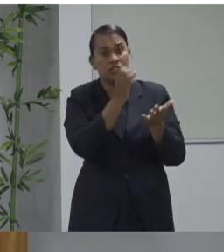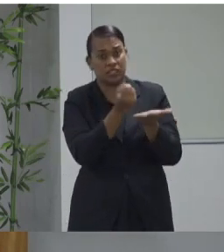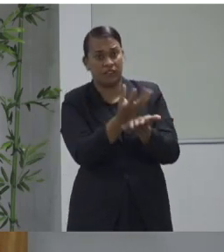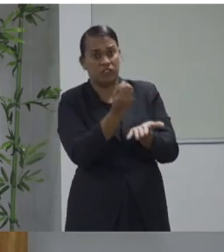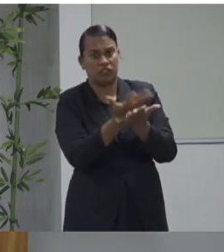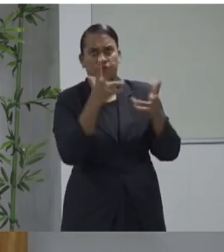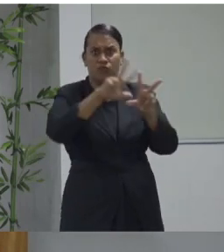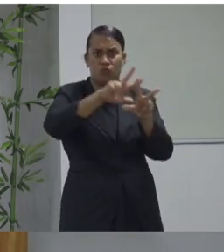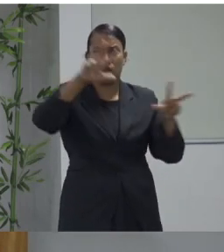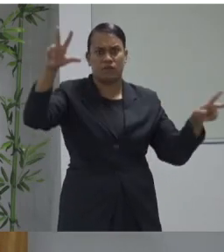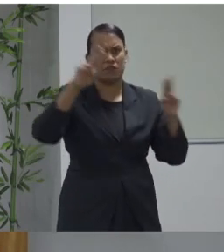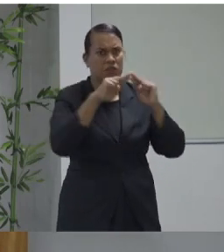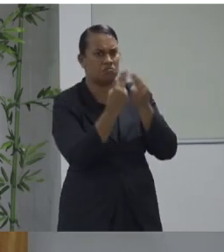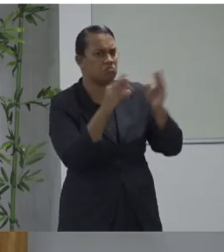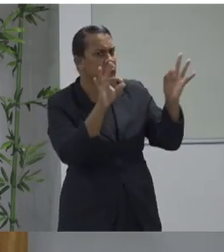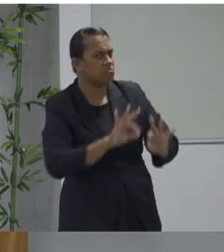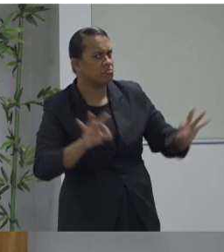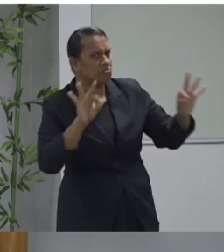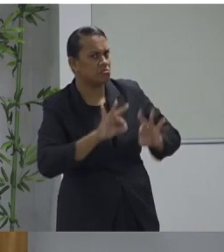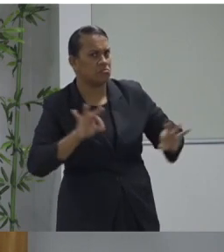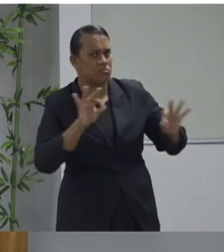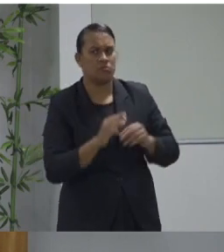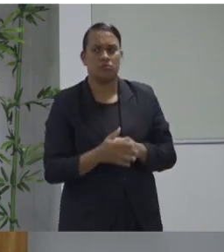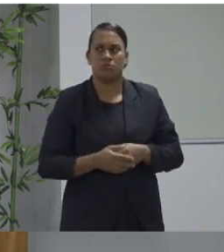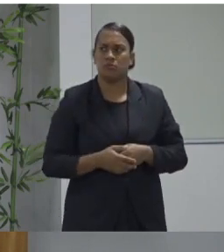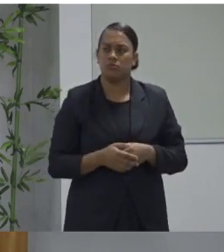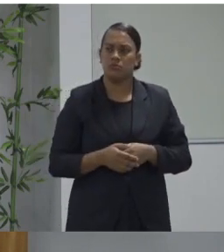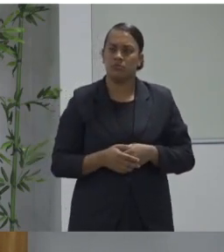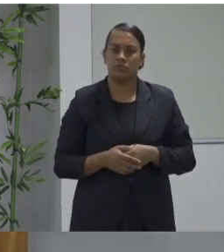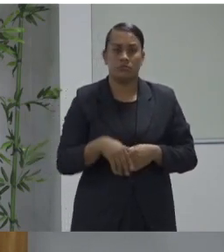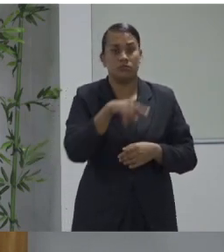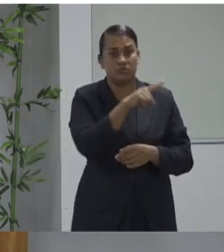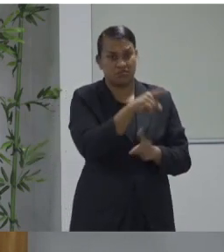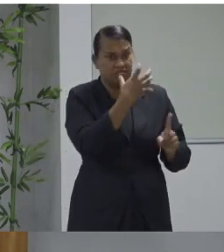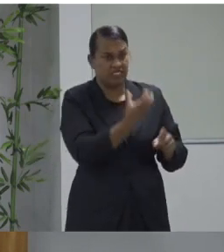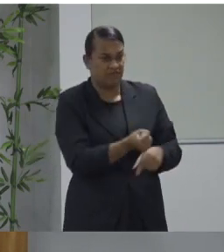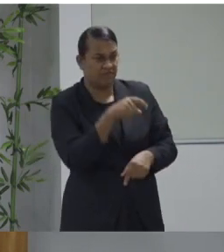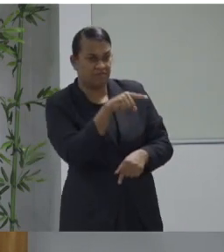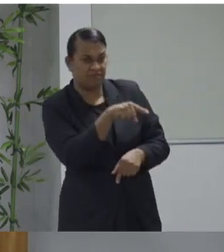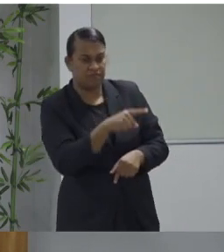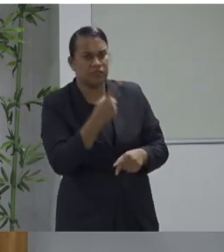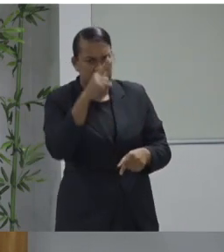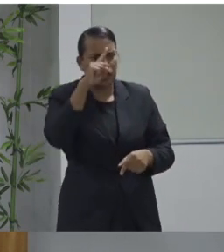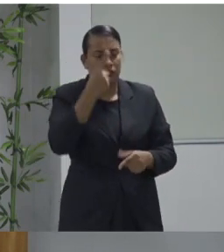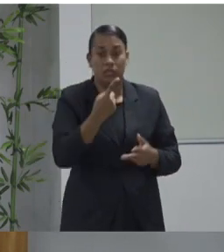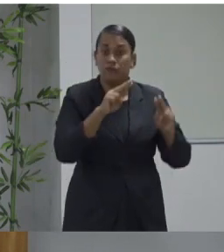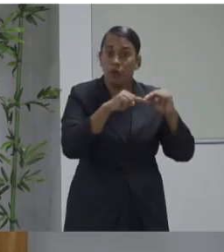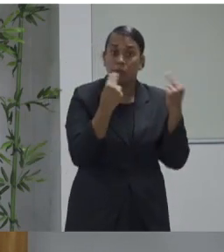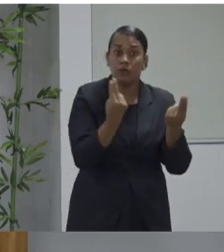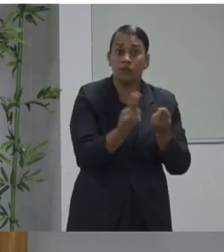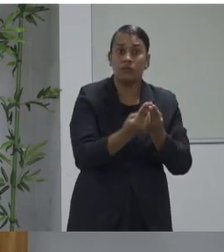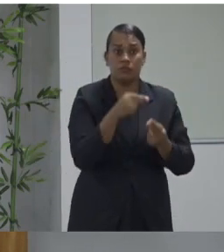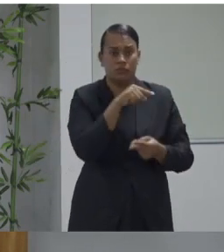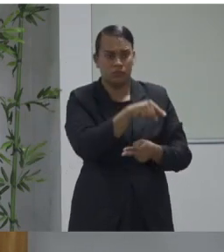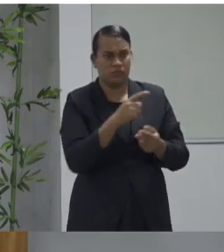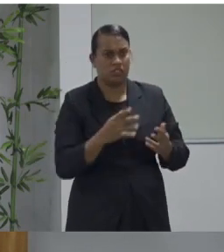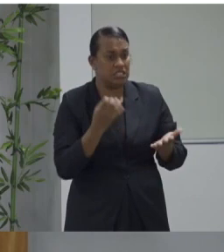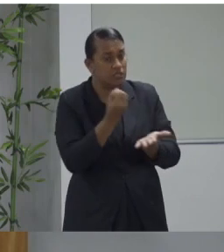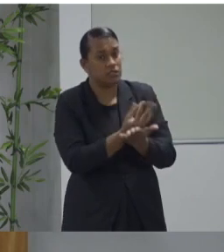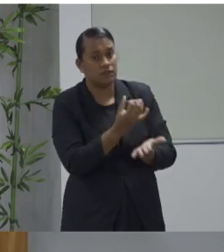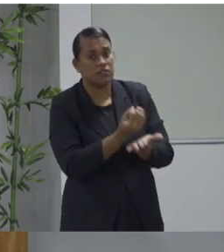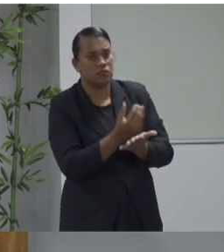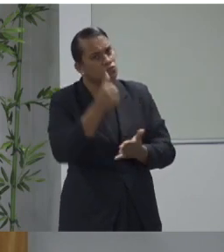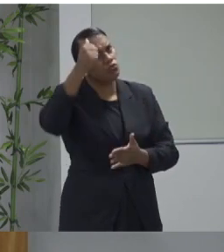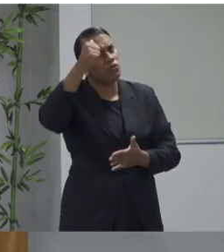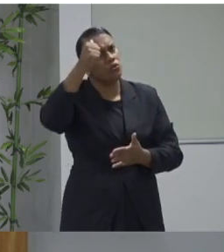that. Certainly, there's an understanding of the family in Suvavou, what the diagnosis is, and also the tests that have come